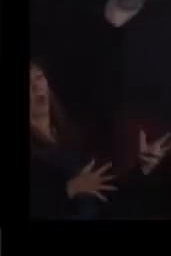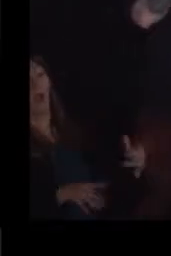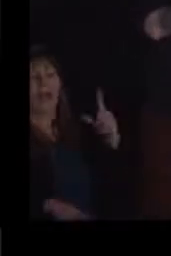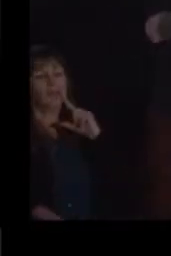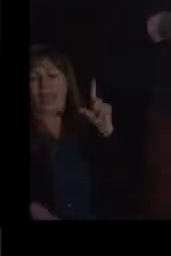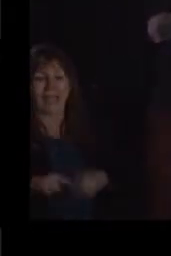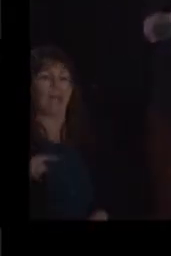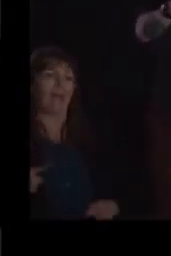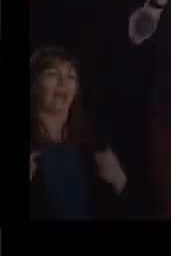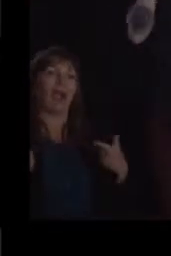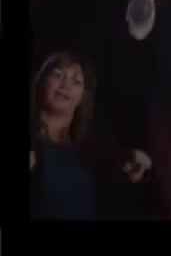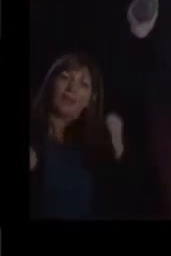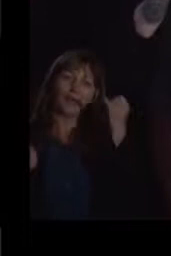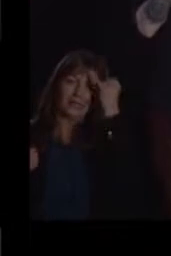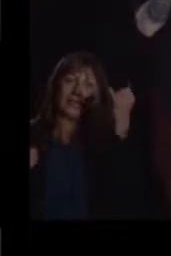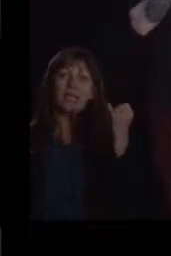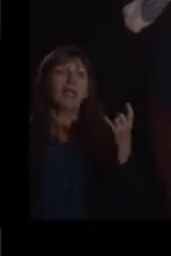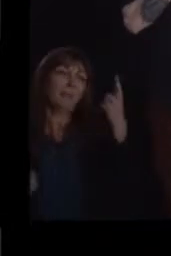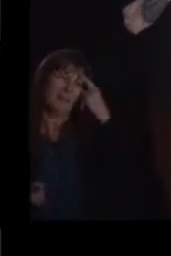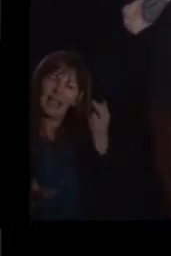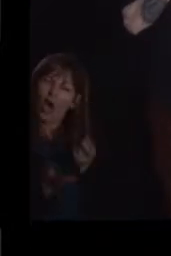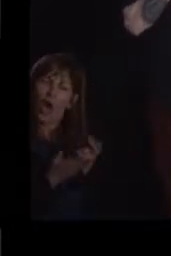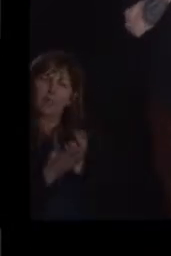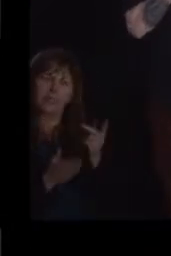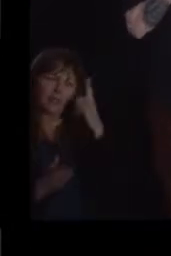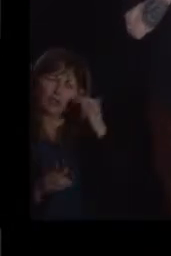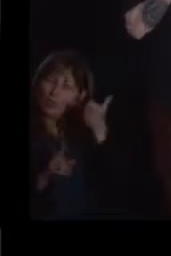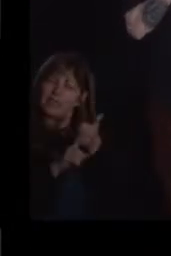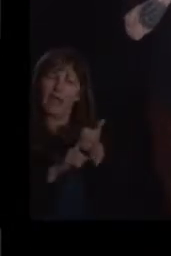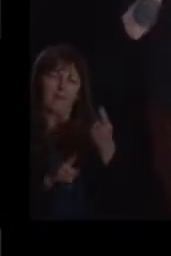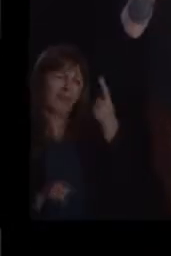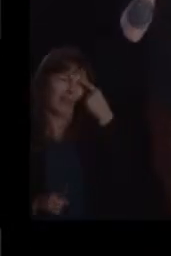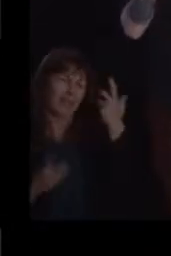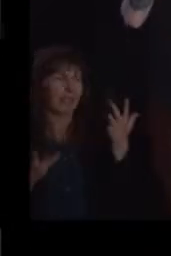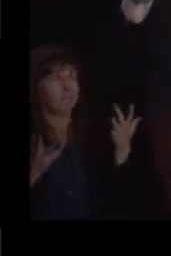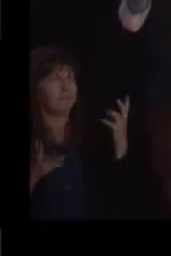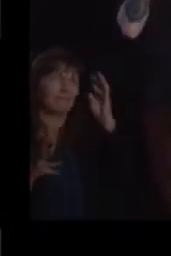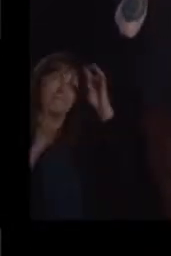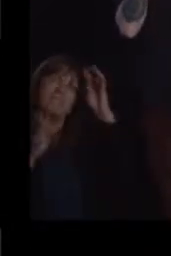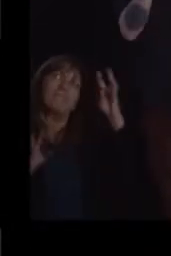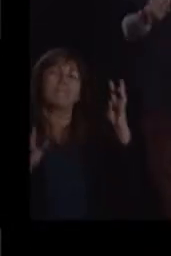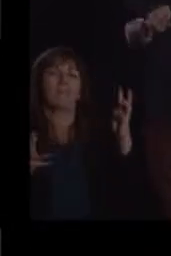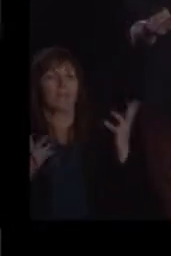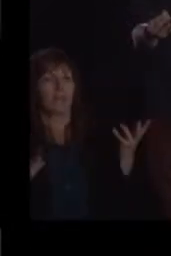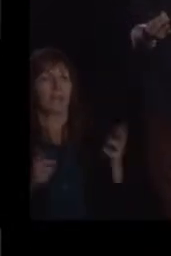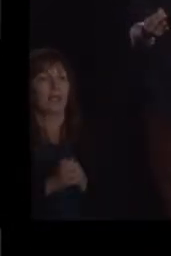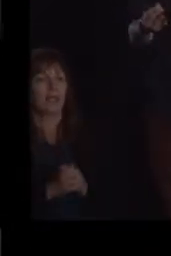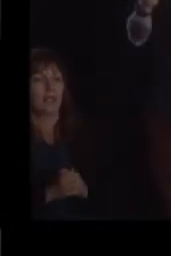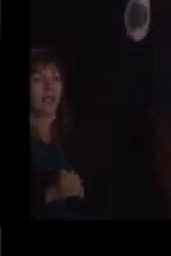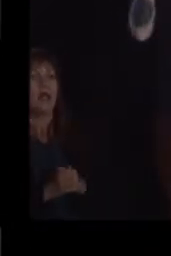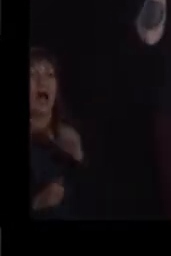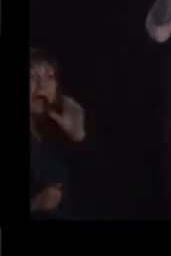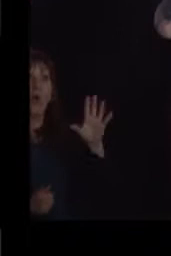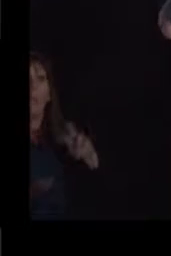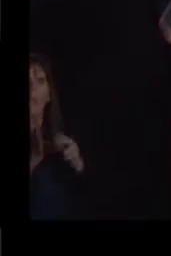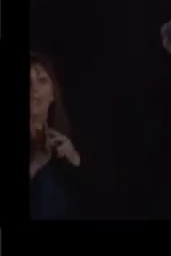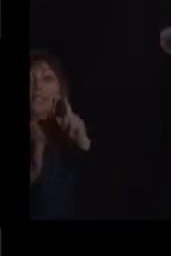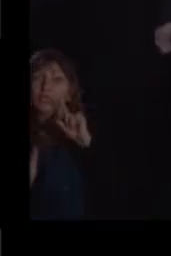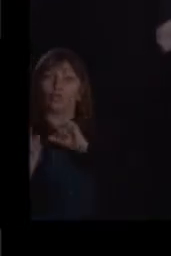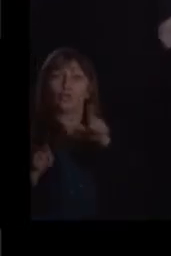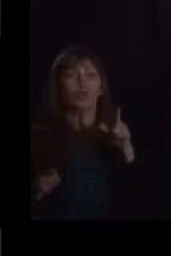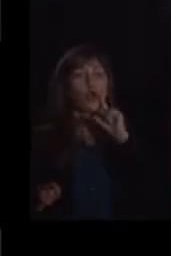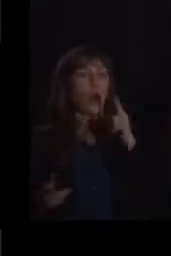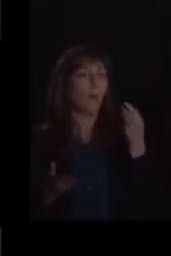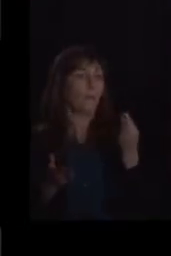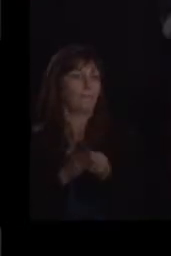you can't be original, be honest. Have that. I'm not saying rip people off, I'm saying